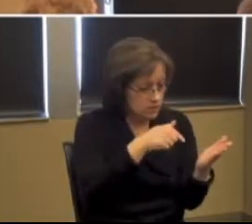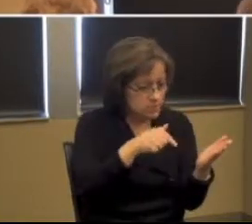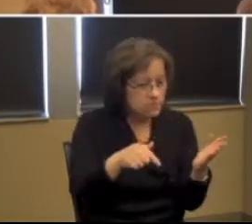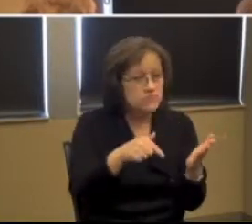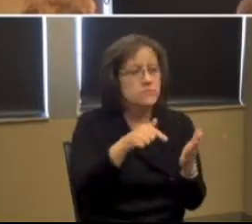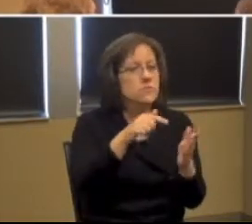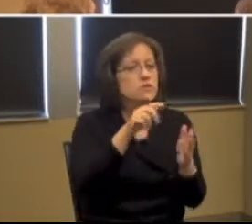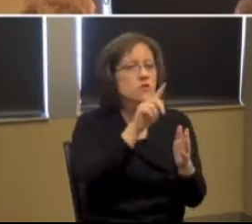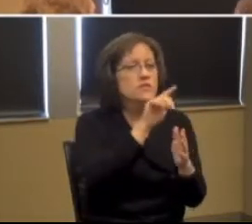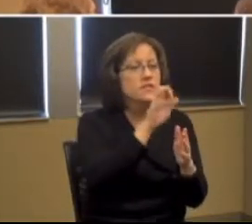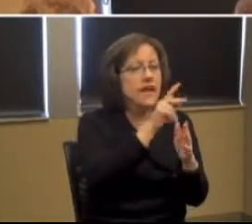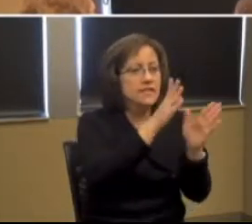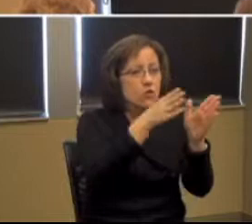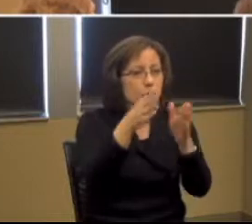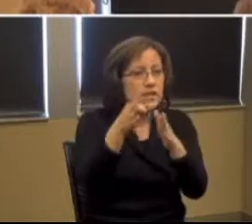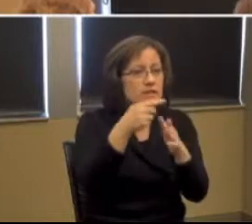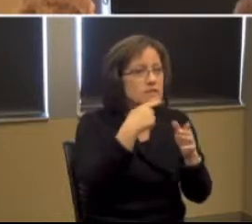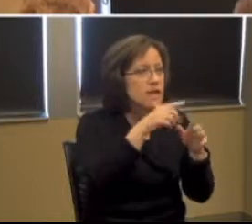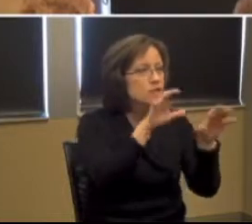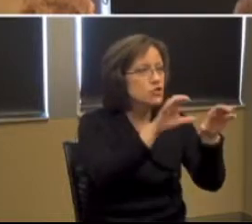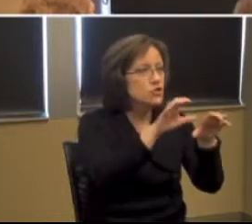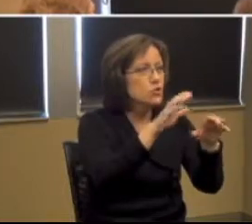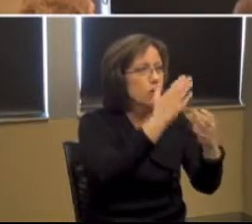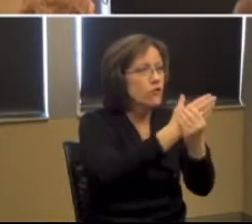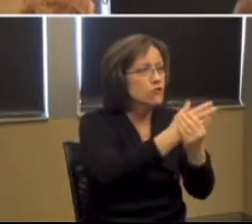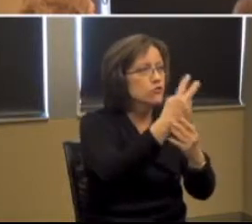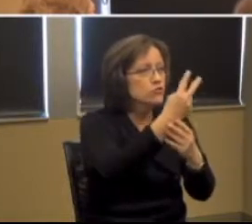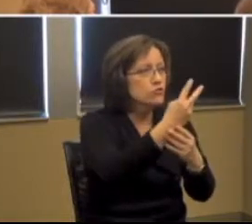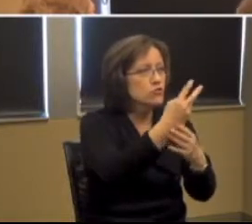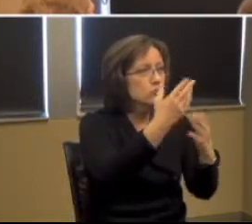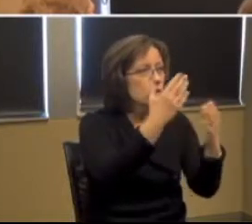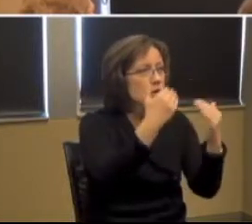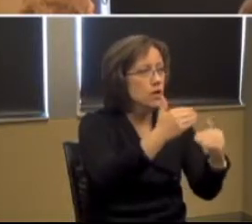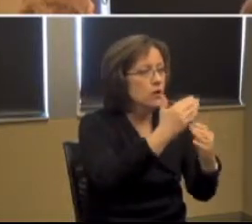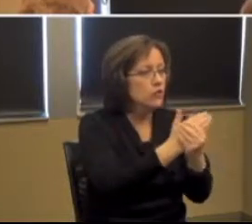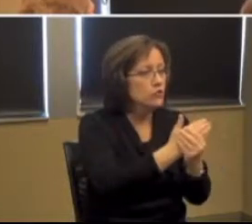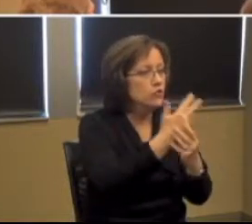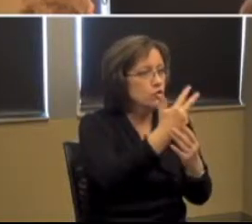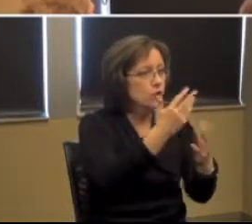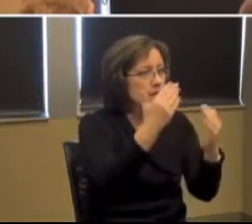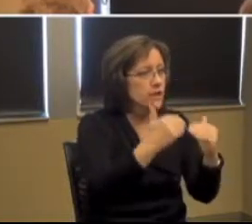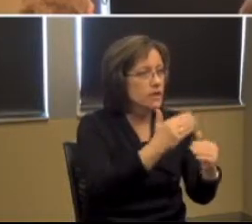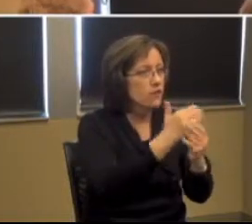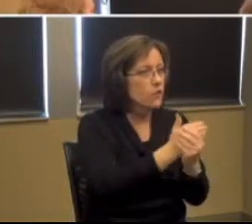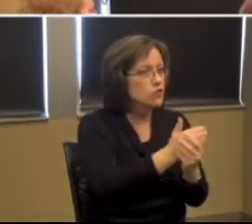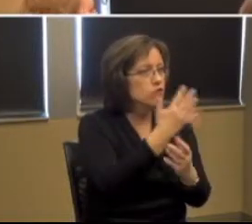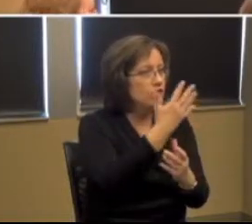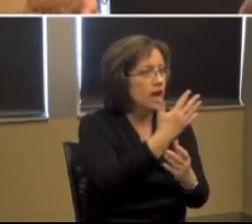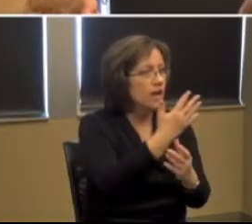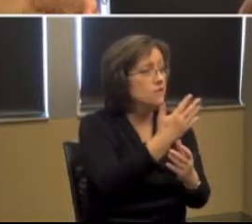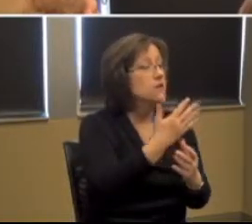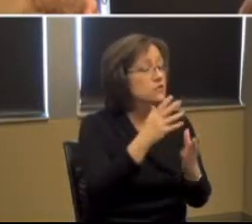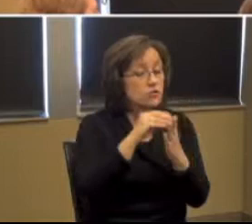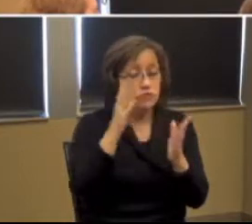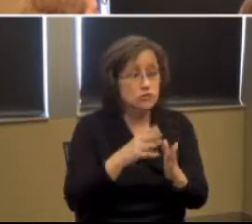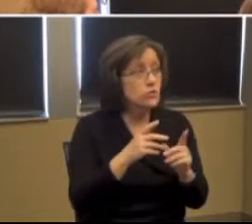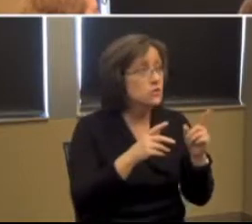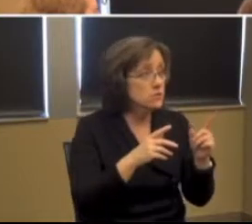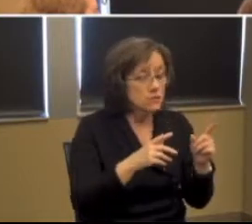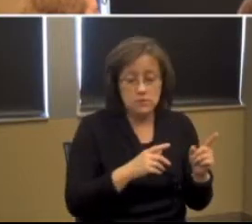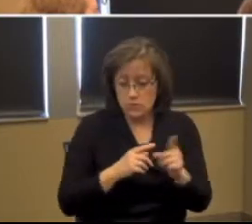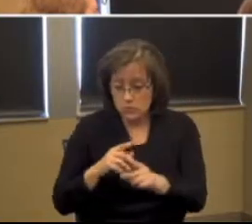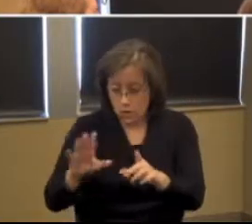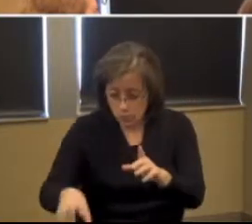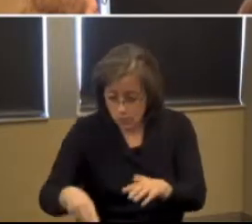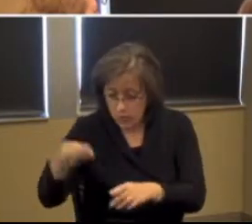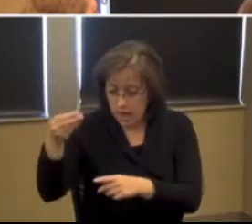say, do folder 2, do folder 3, and 5. And the student would get in here, pull that out, do their work, and then put